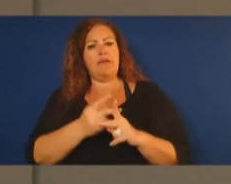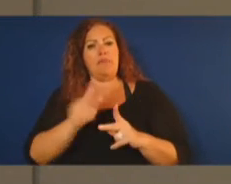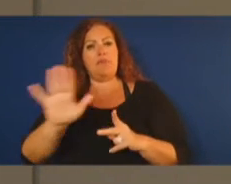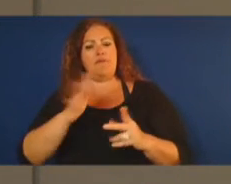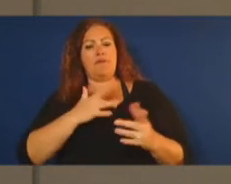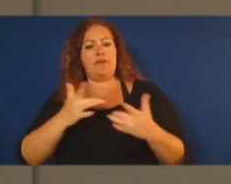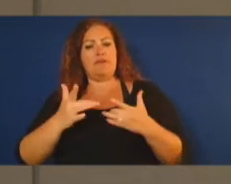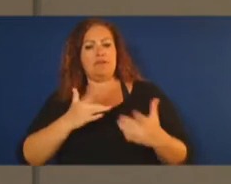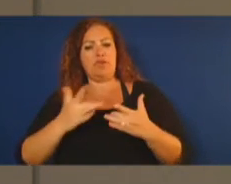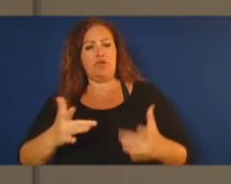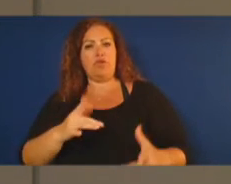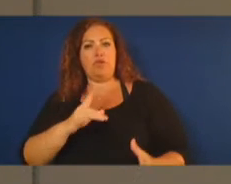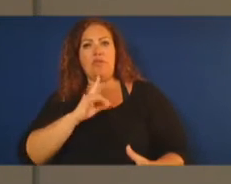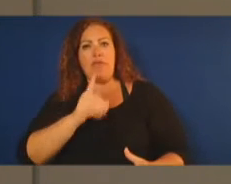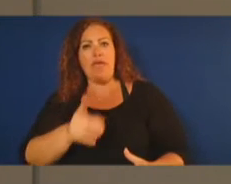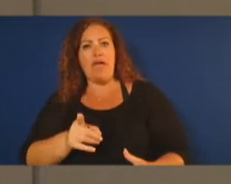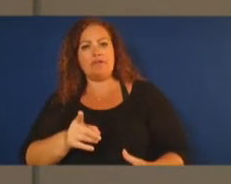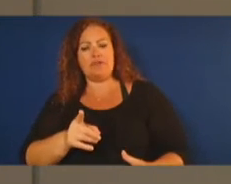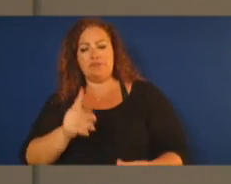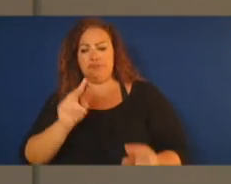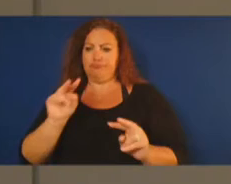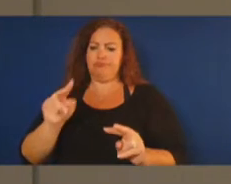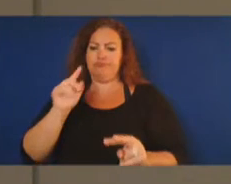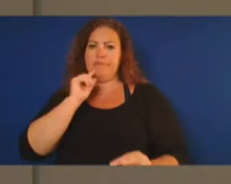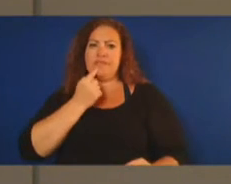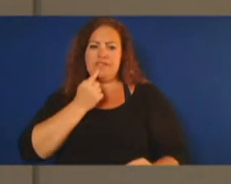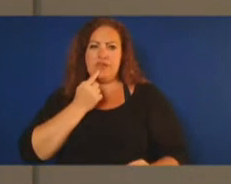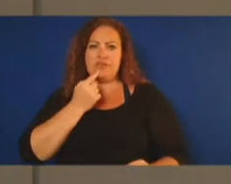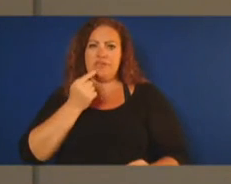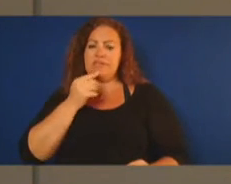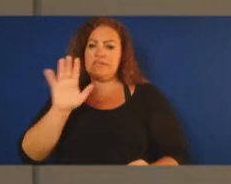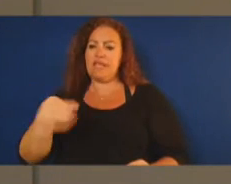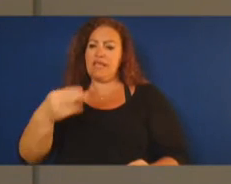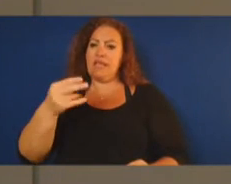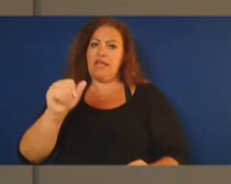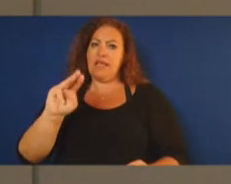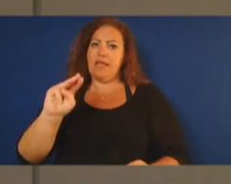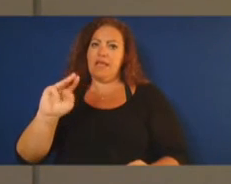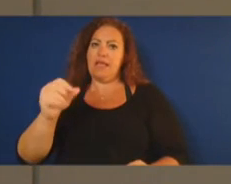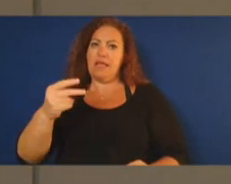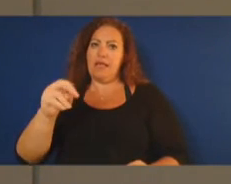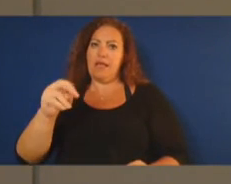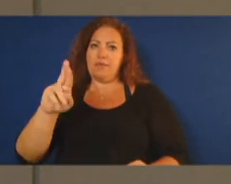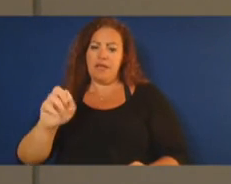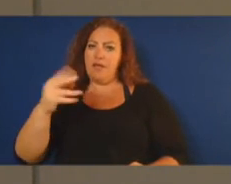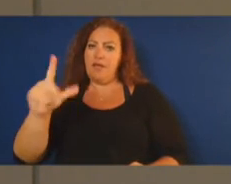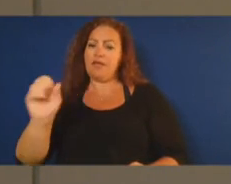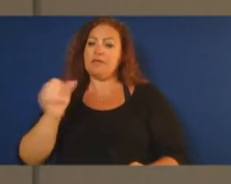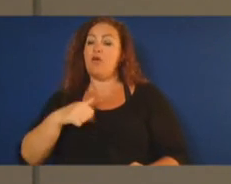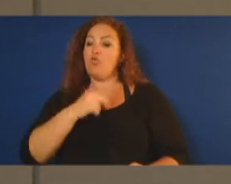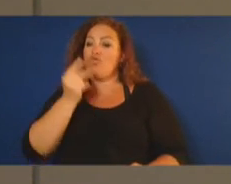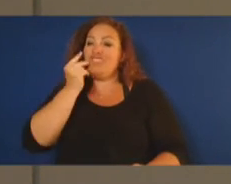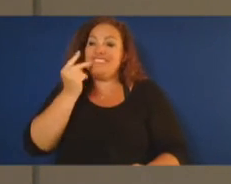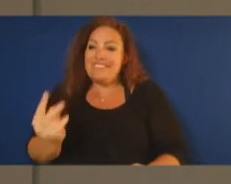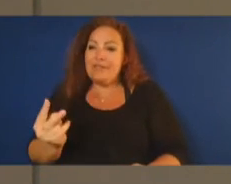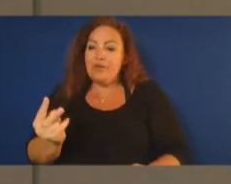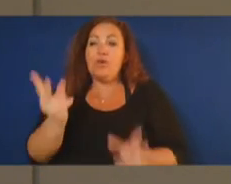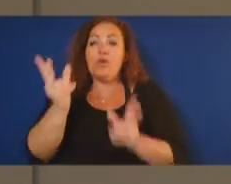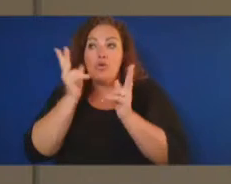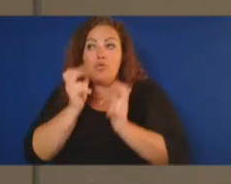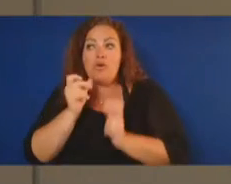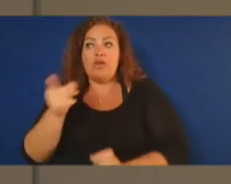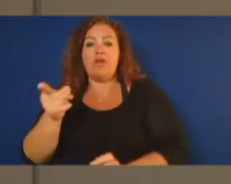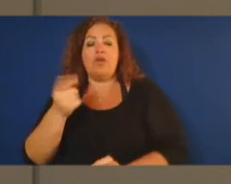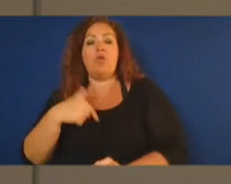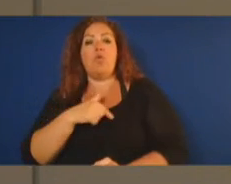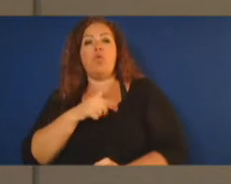are actually taken serious that we're saying to Hamshire Hills that we see you that we hear you that we are going to you